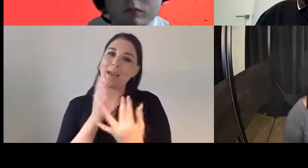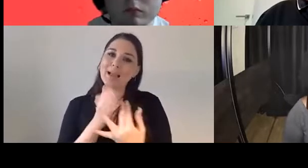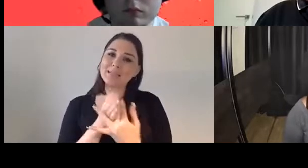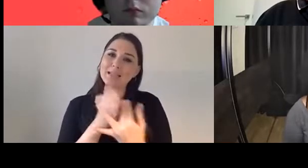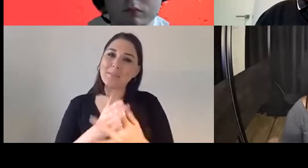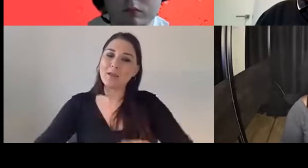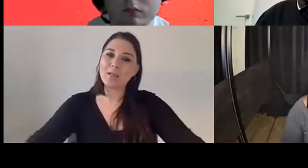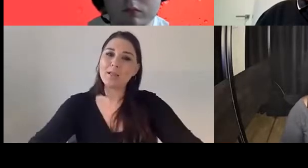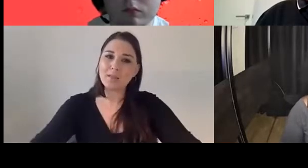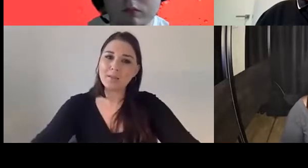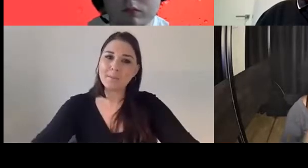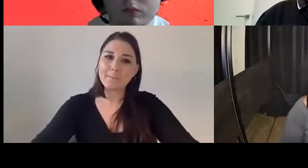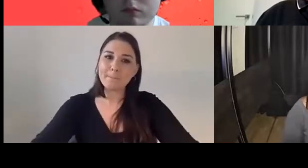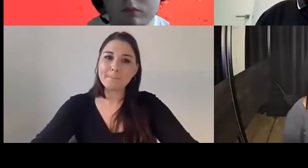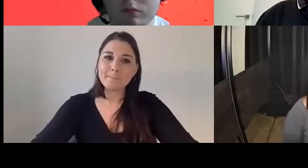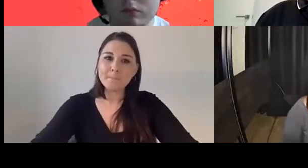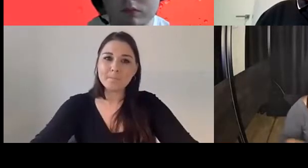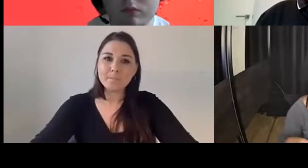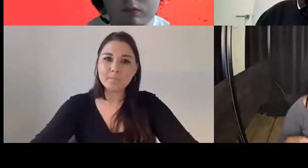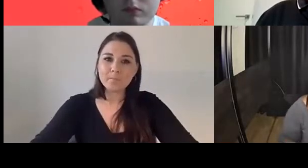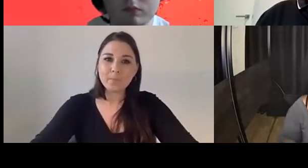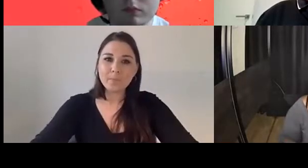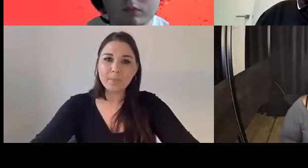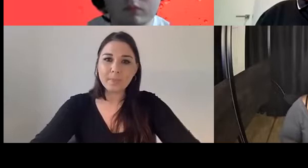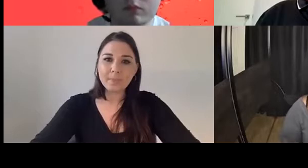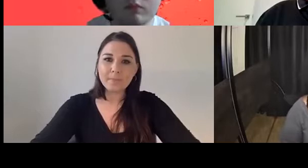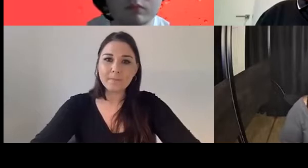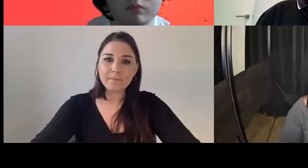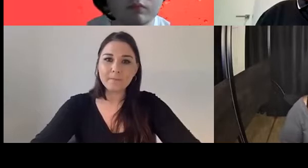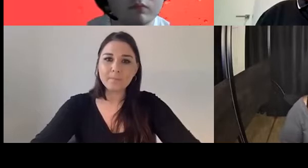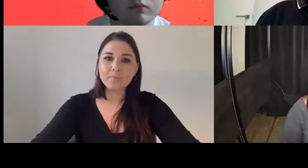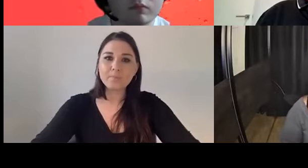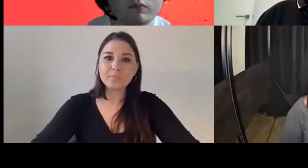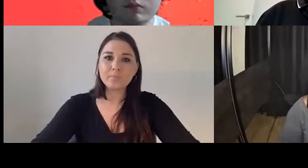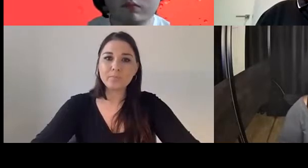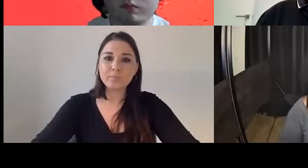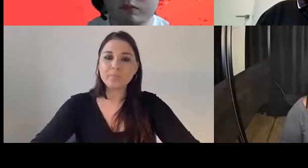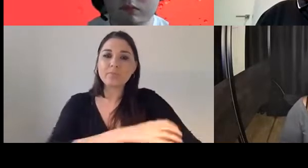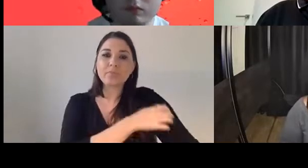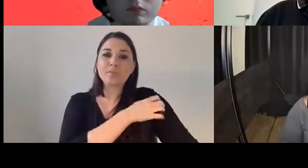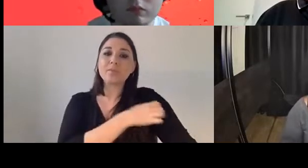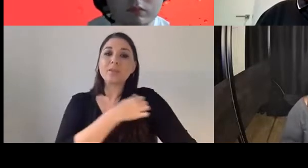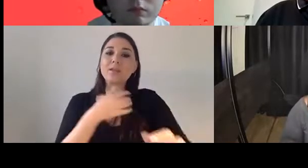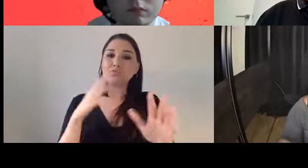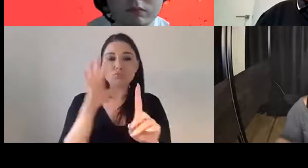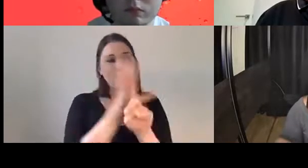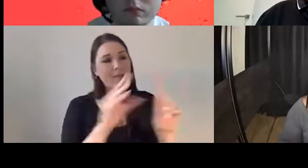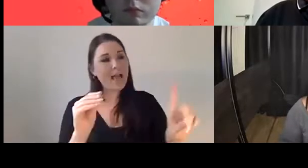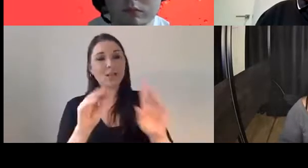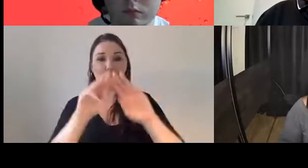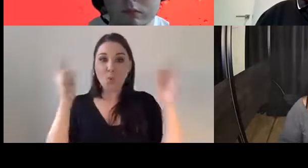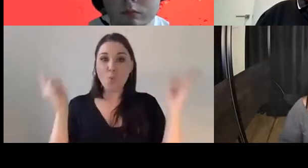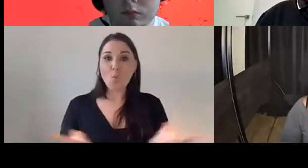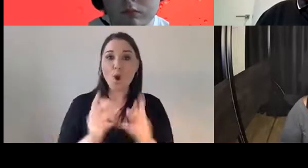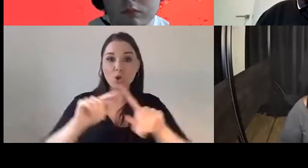diverse people? Because more, in my opinion, a company should reflect the world in which we are, especially if you want